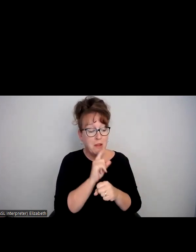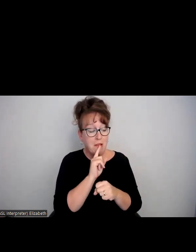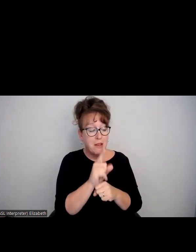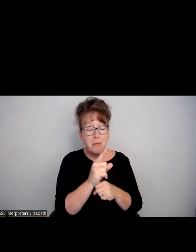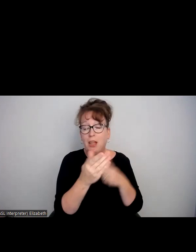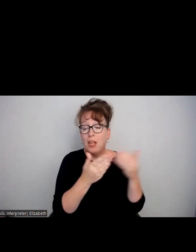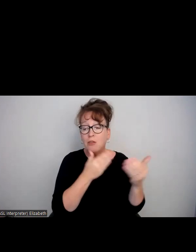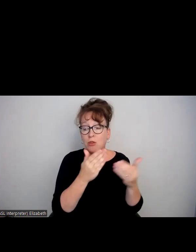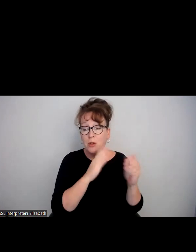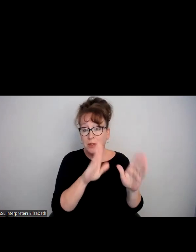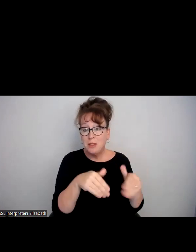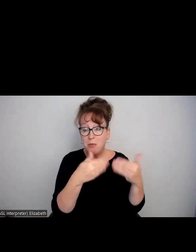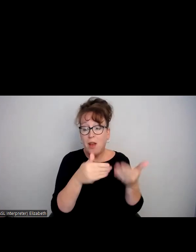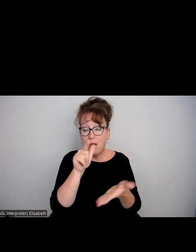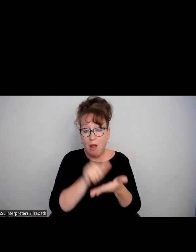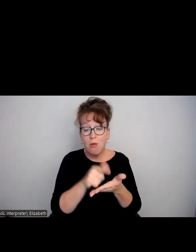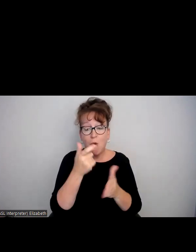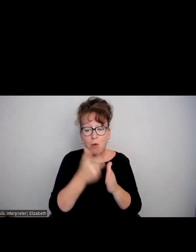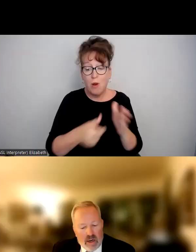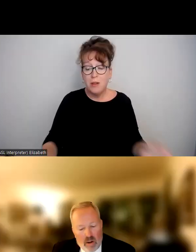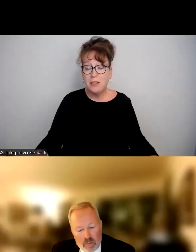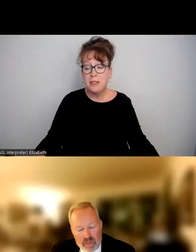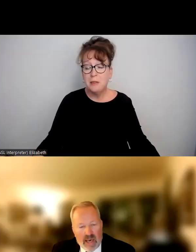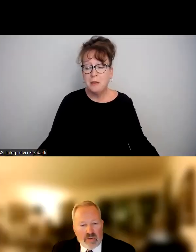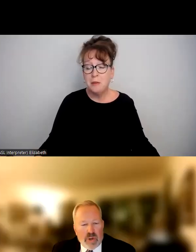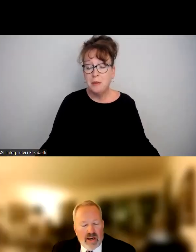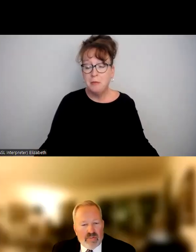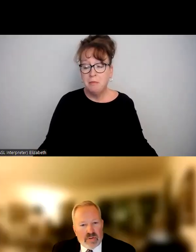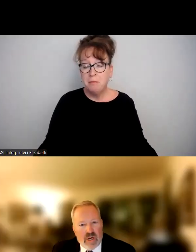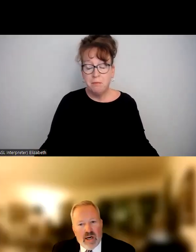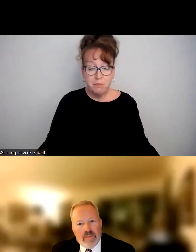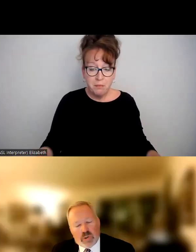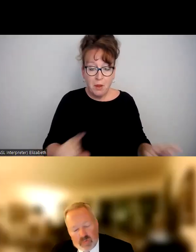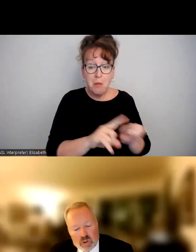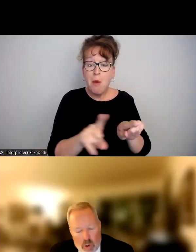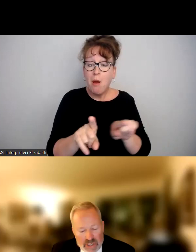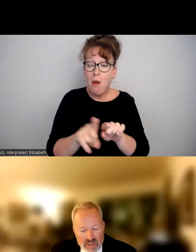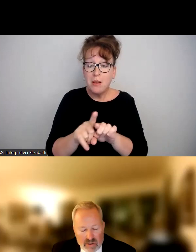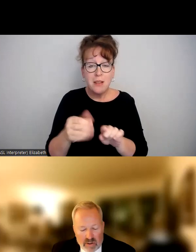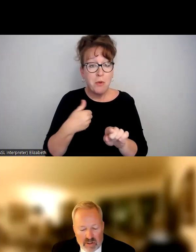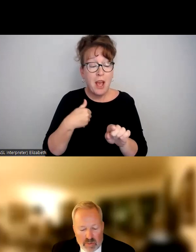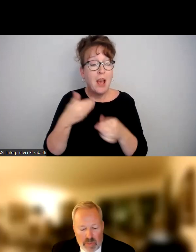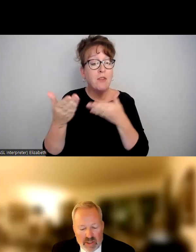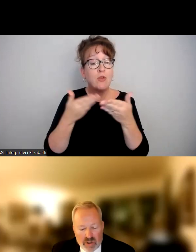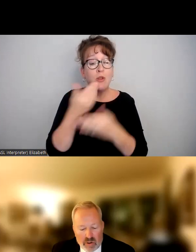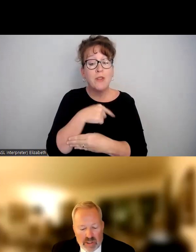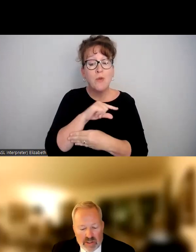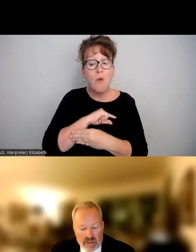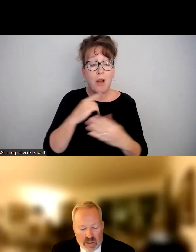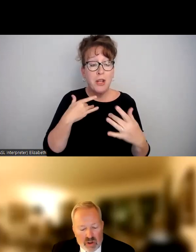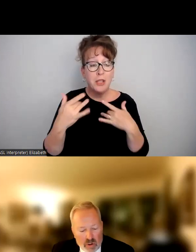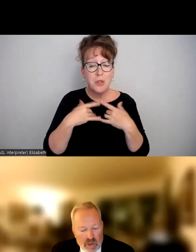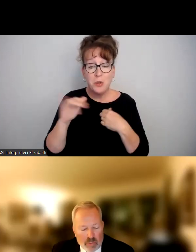lowest possible cost. But more, and along with that, we have service quality concerns in terms of making sure